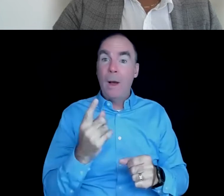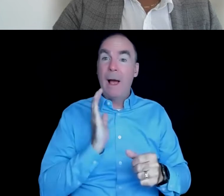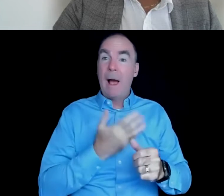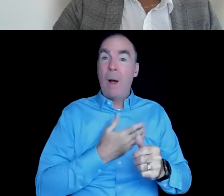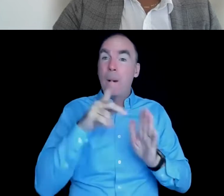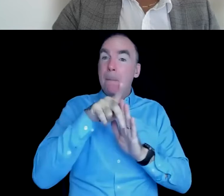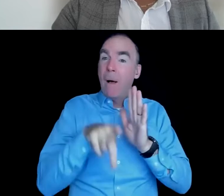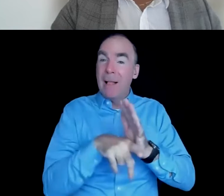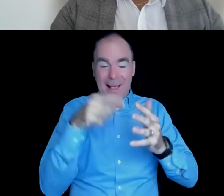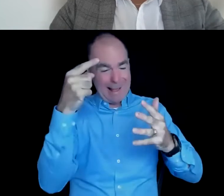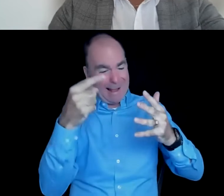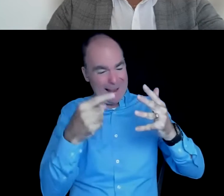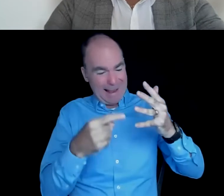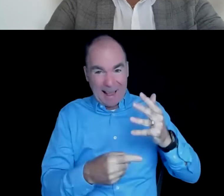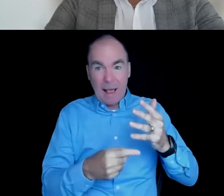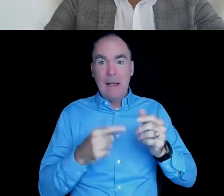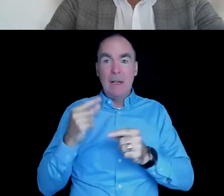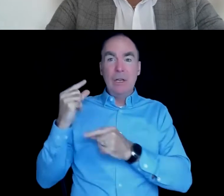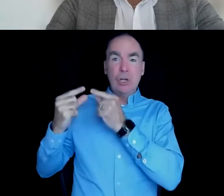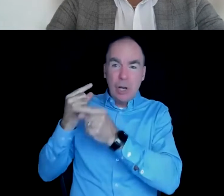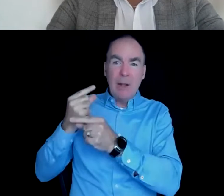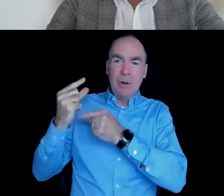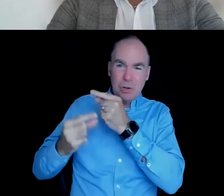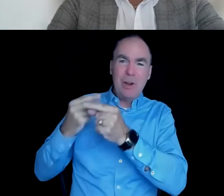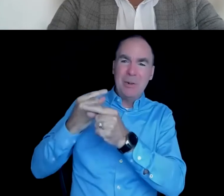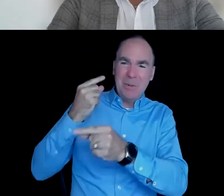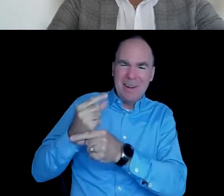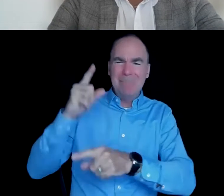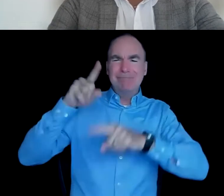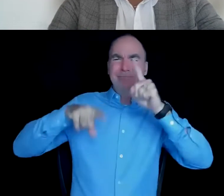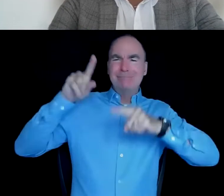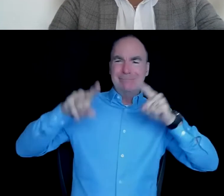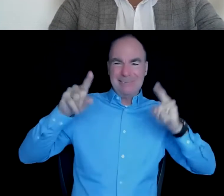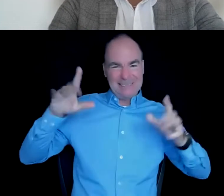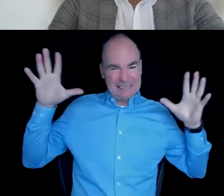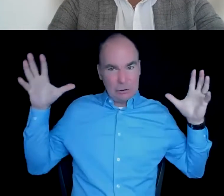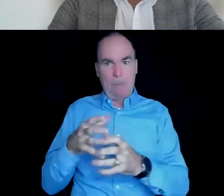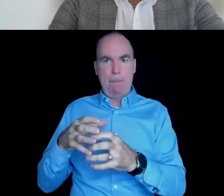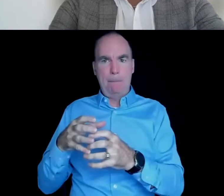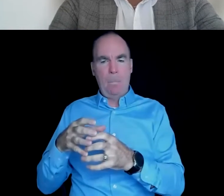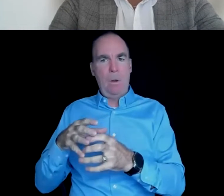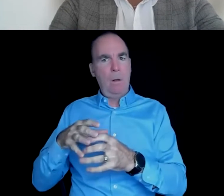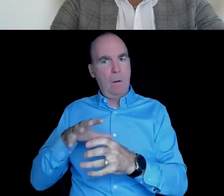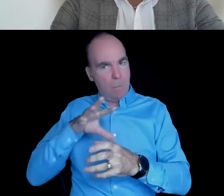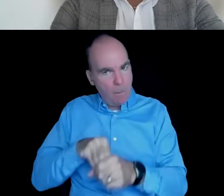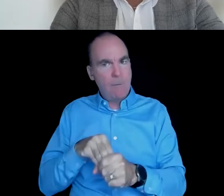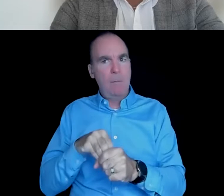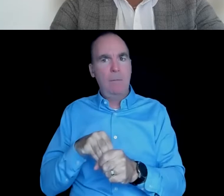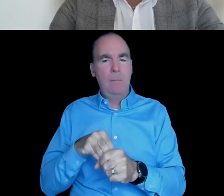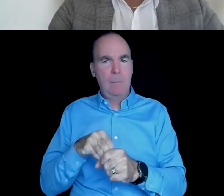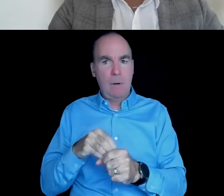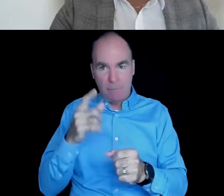to decision-making. I would also like to announce that this isn't just about policy, but providing tools and resources as well